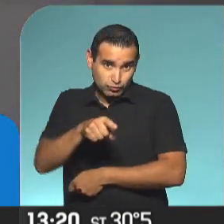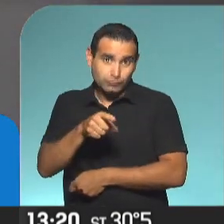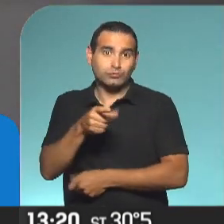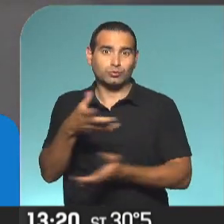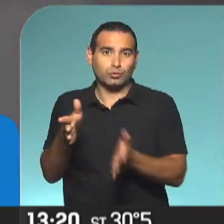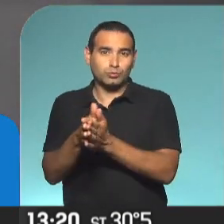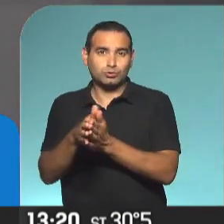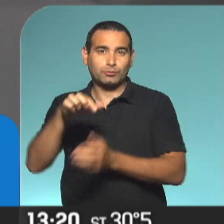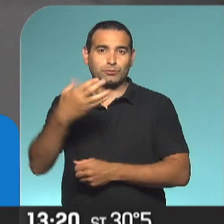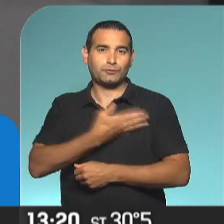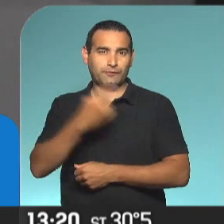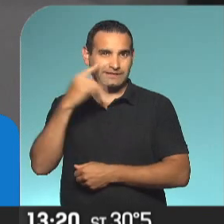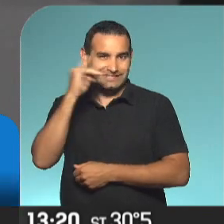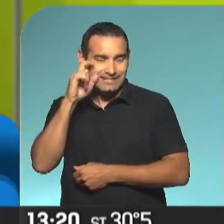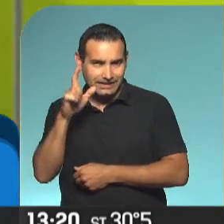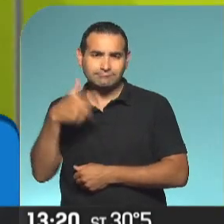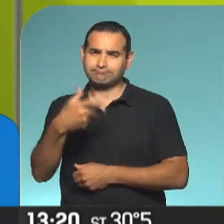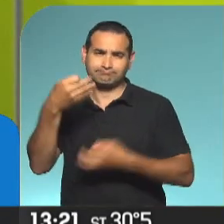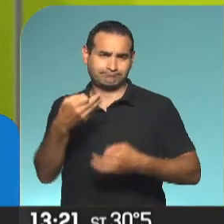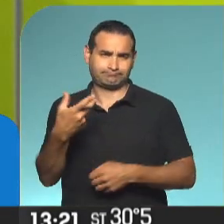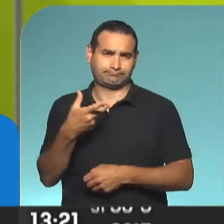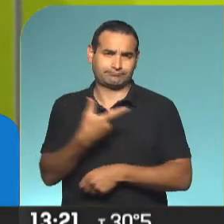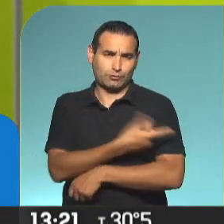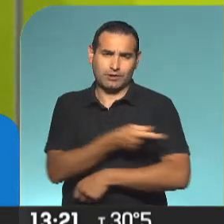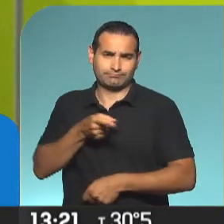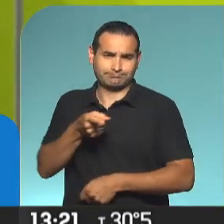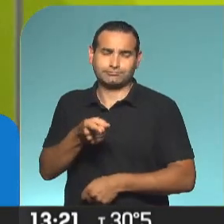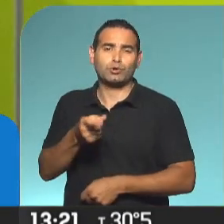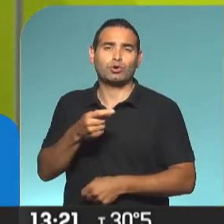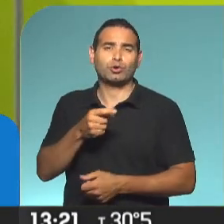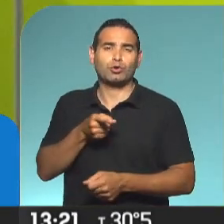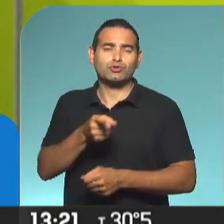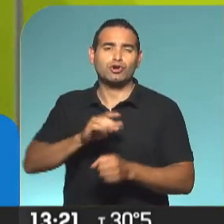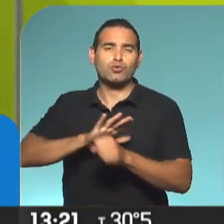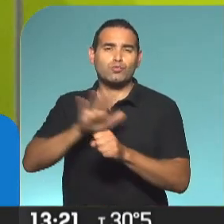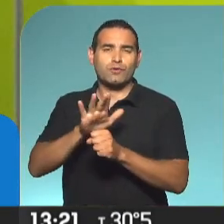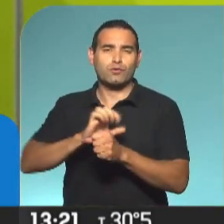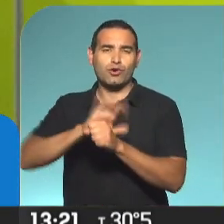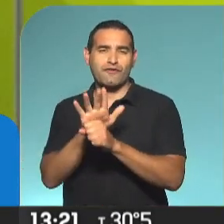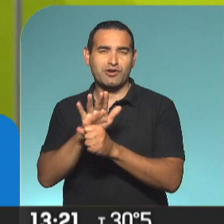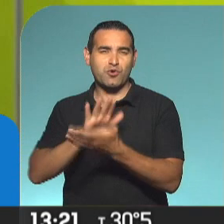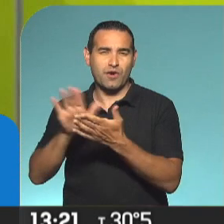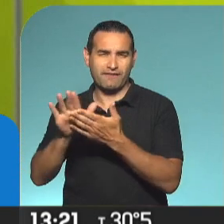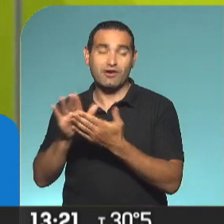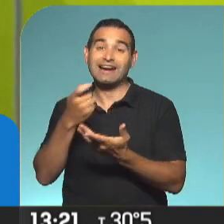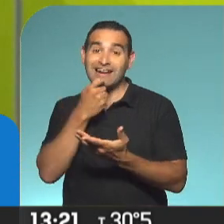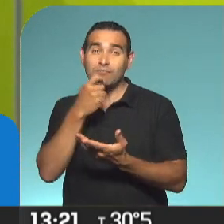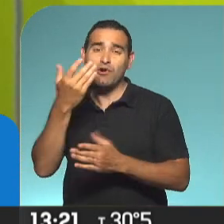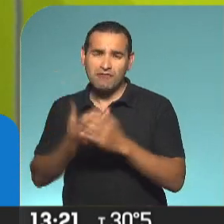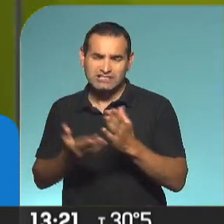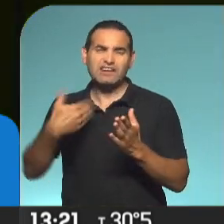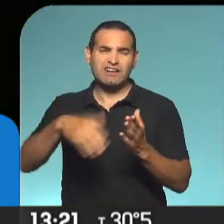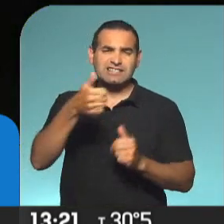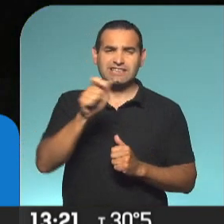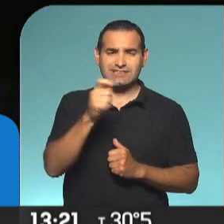Pfizer sea eficaz contra la nueva cepa y advirtió que, en caso de que falle, habrá un nuevo antídoto en